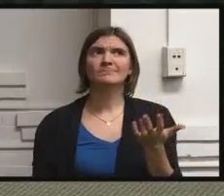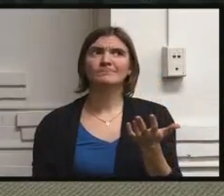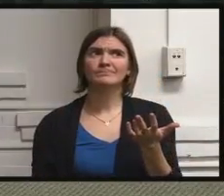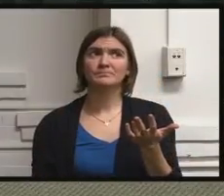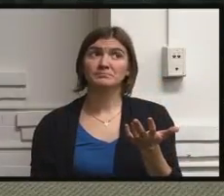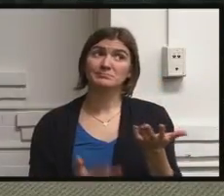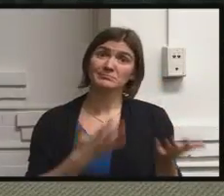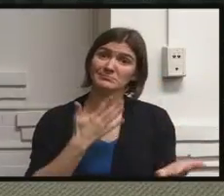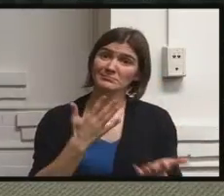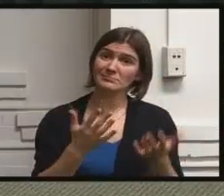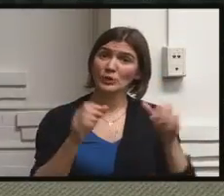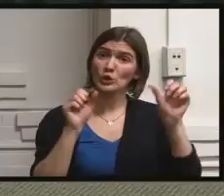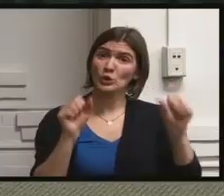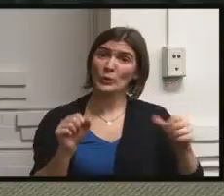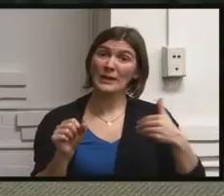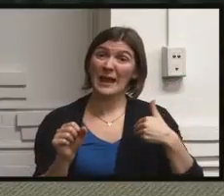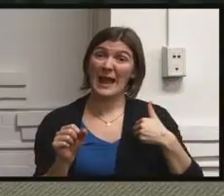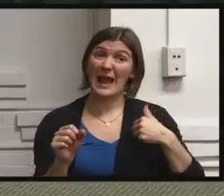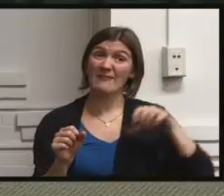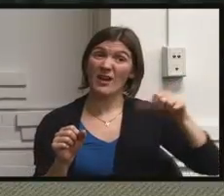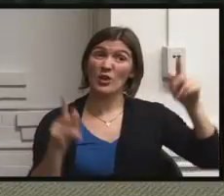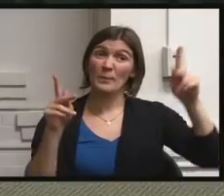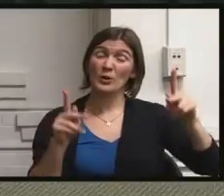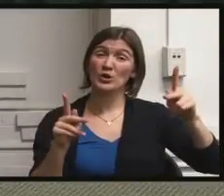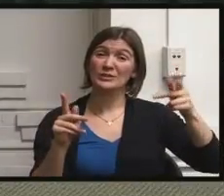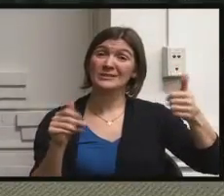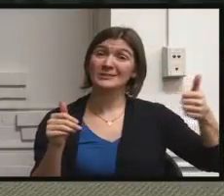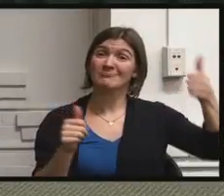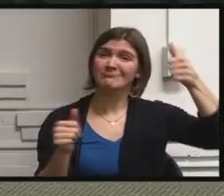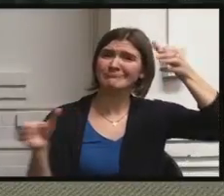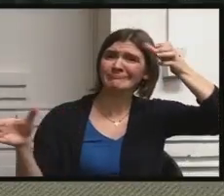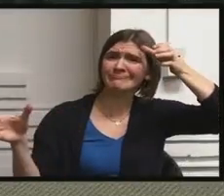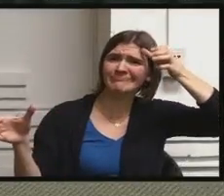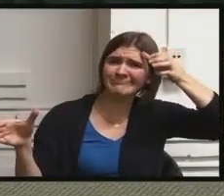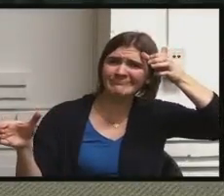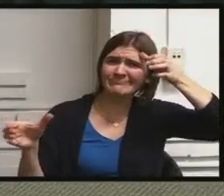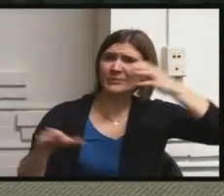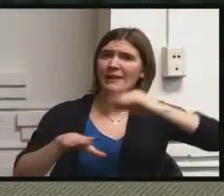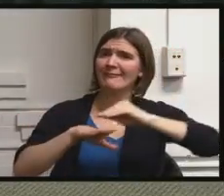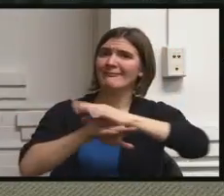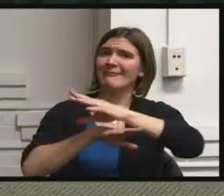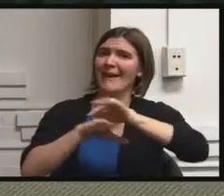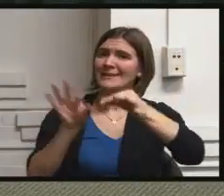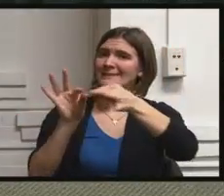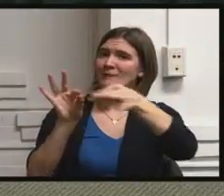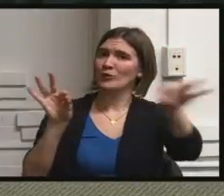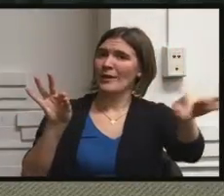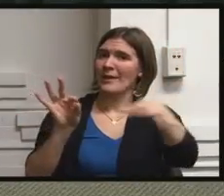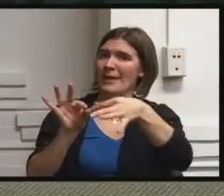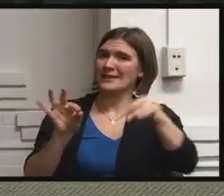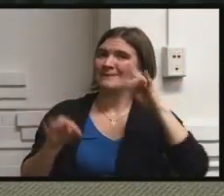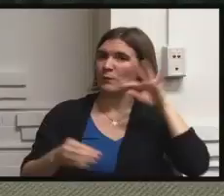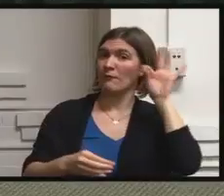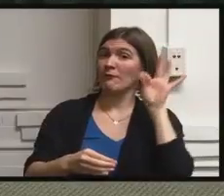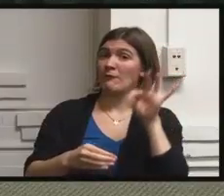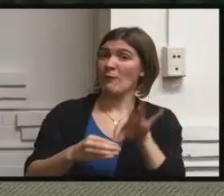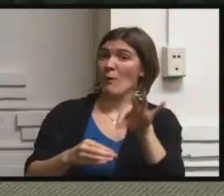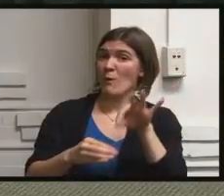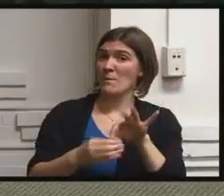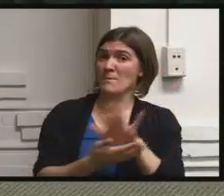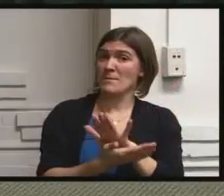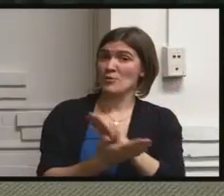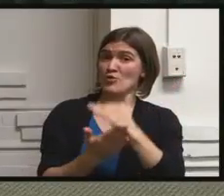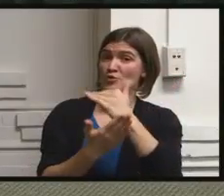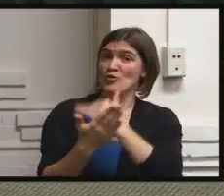we could have some expert guidance on how it could most articulately be worded